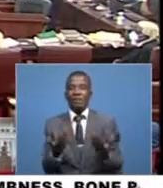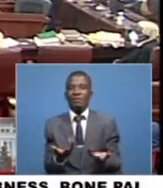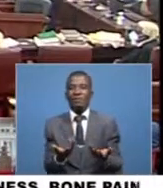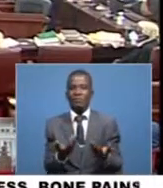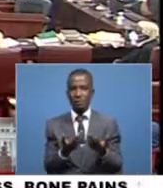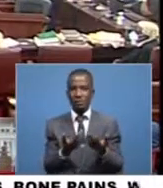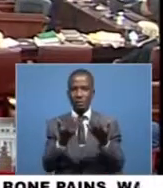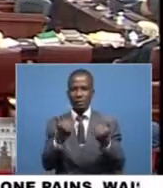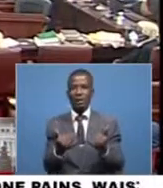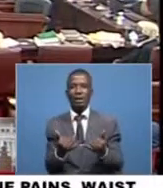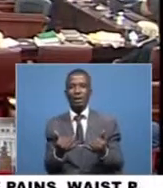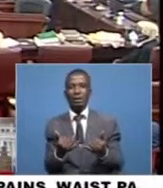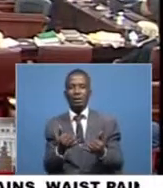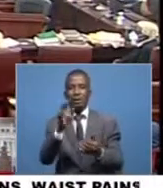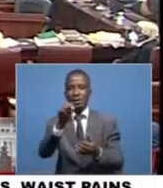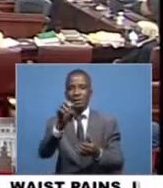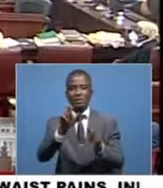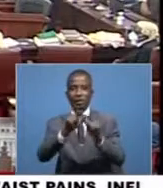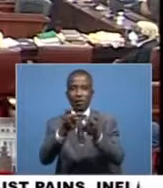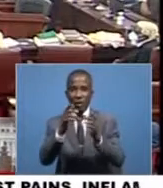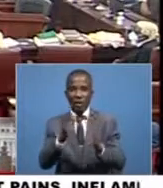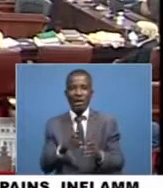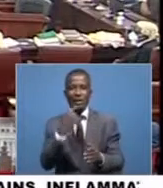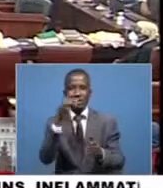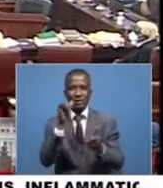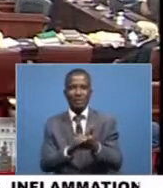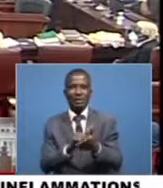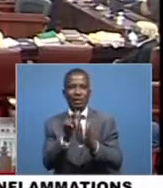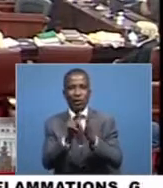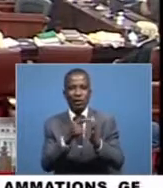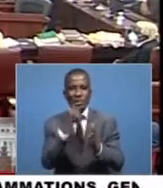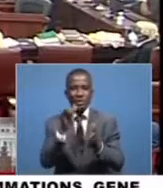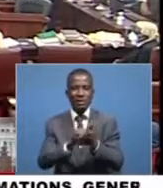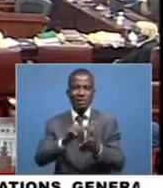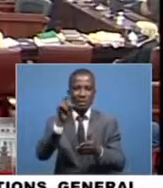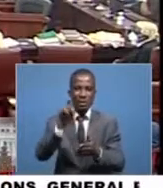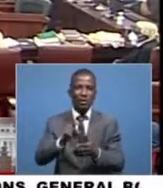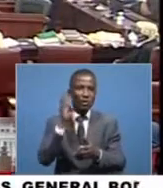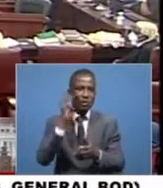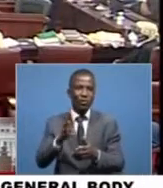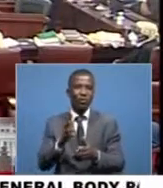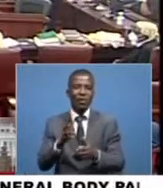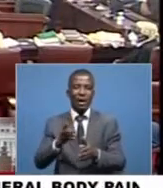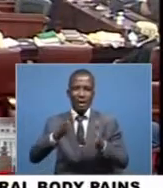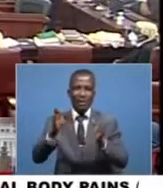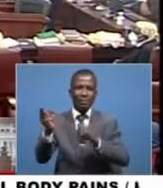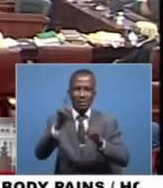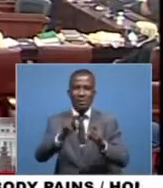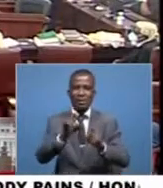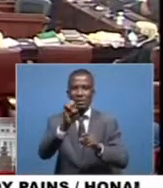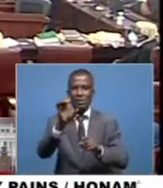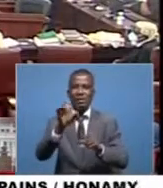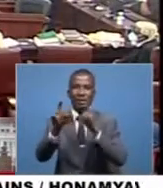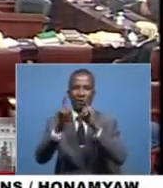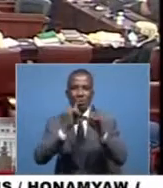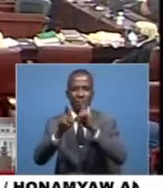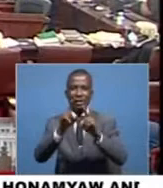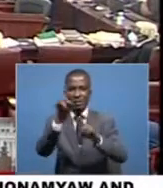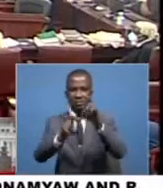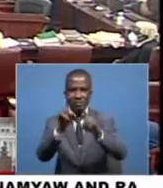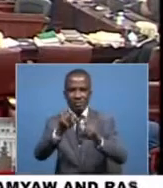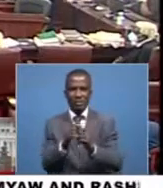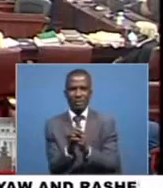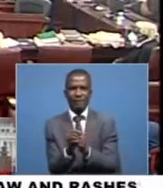has strongly submitted to us that we should not apply the Society of Laws case to the peculiar facts of this petition, because the first